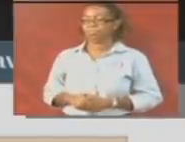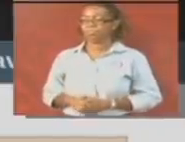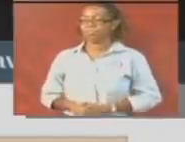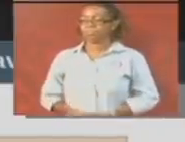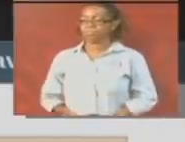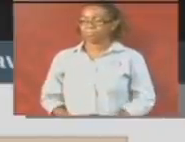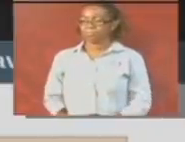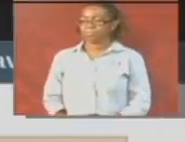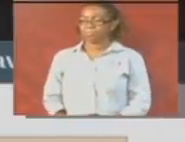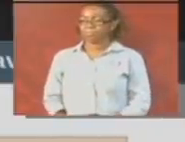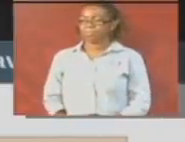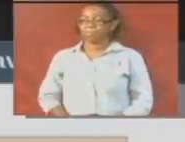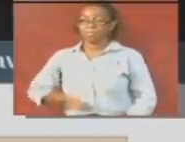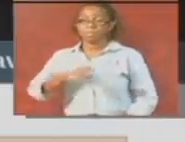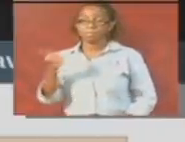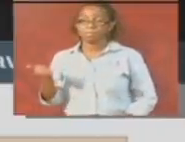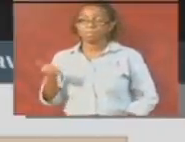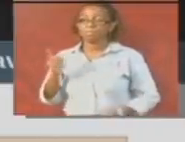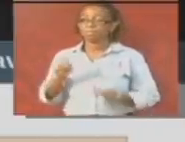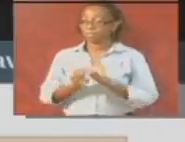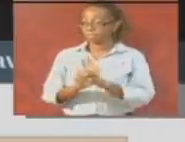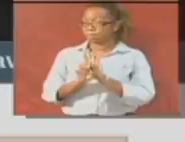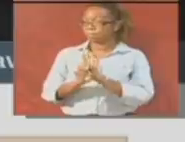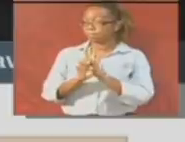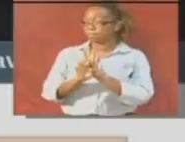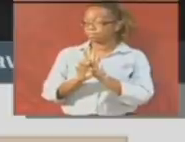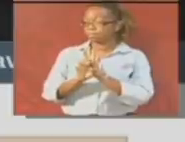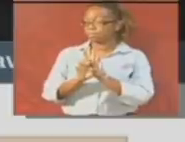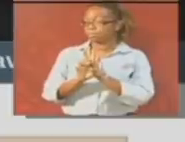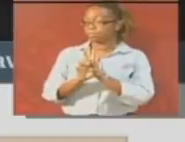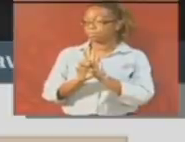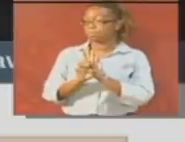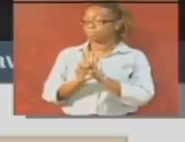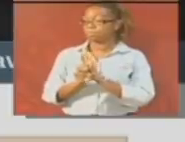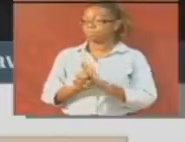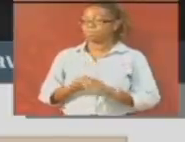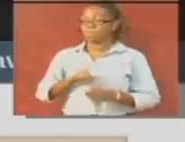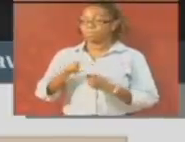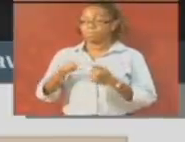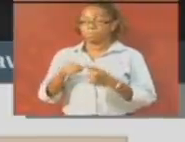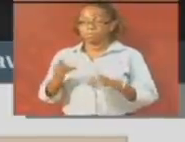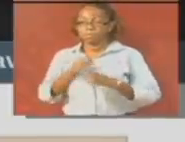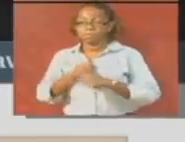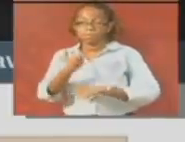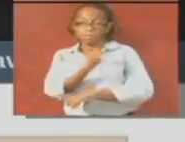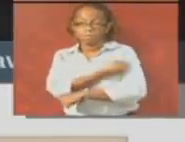look at another example of getting vaccinated. So getting vaccinated would be